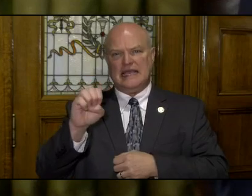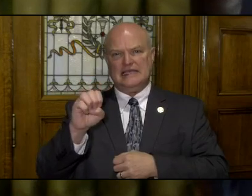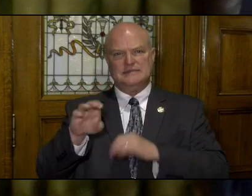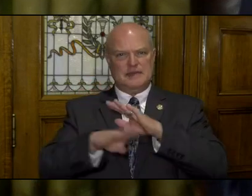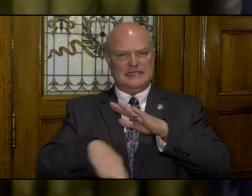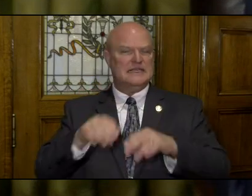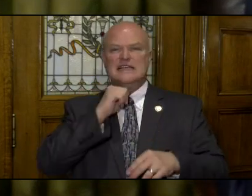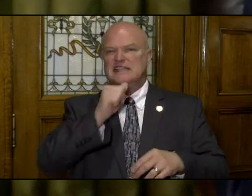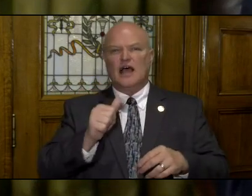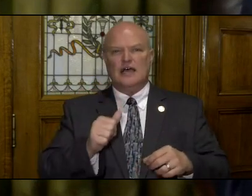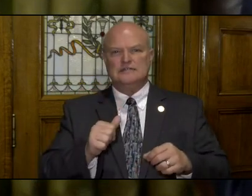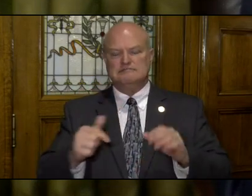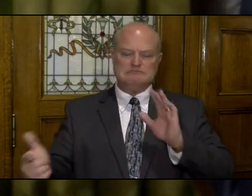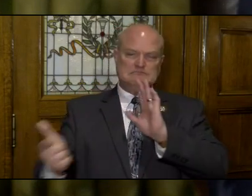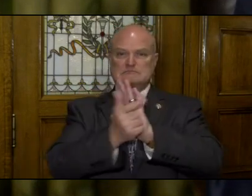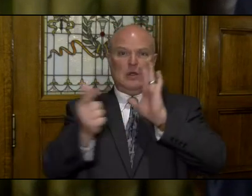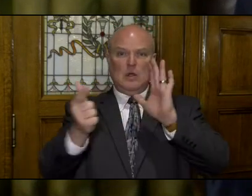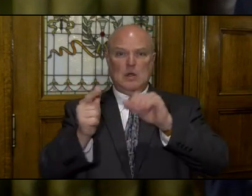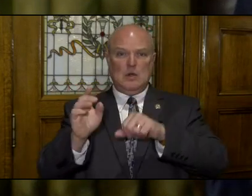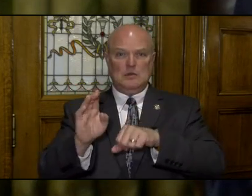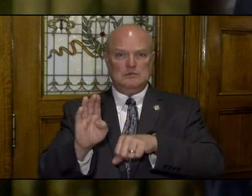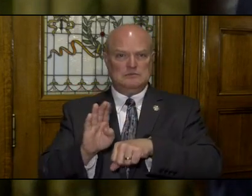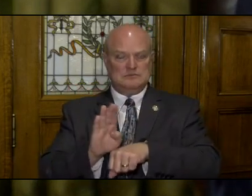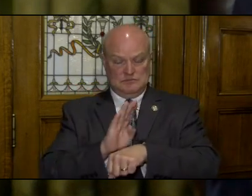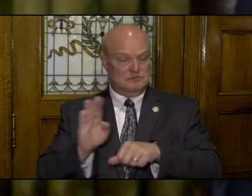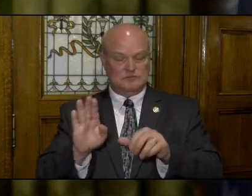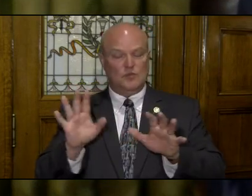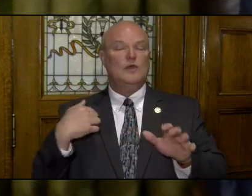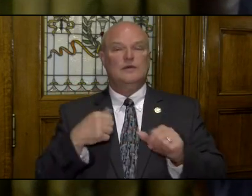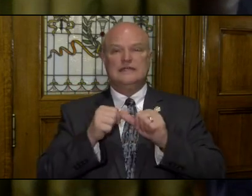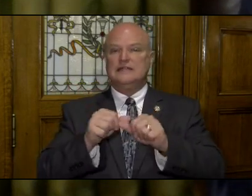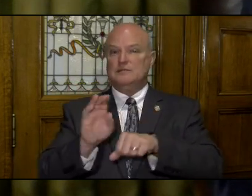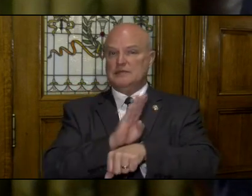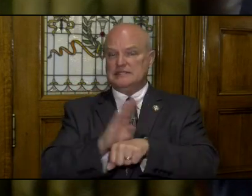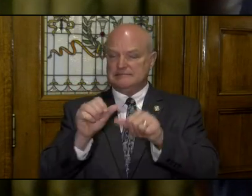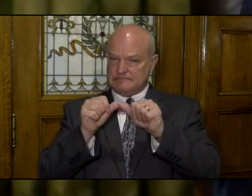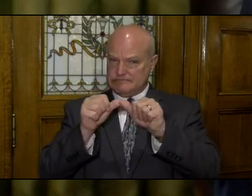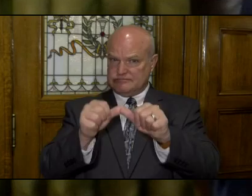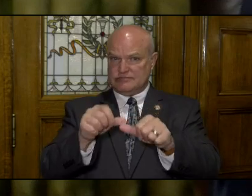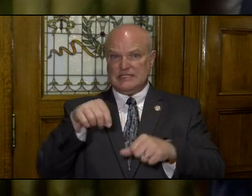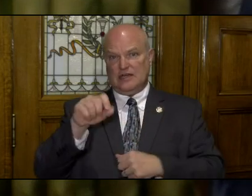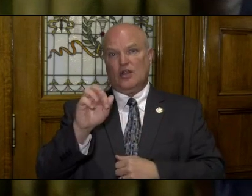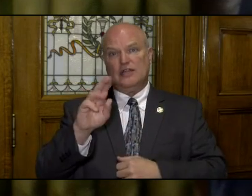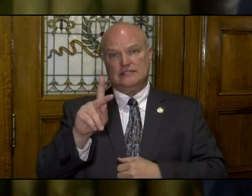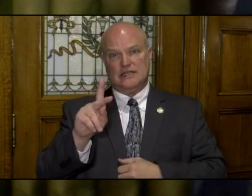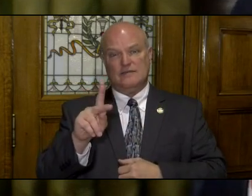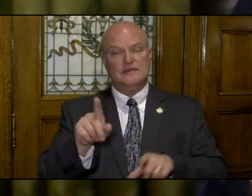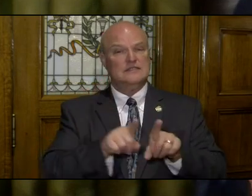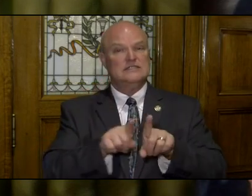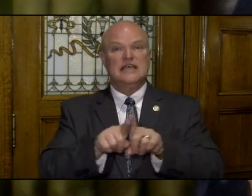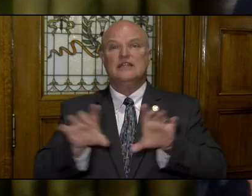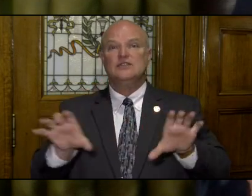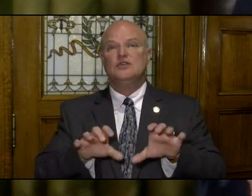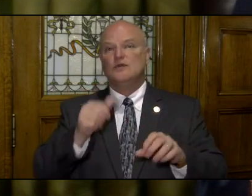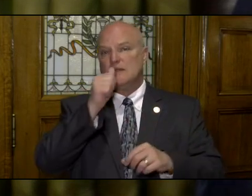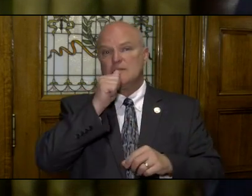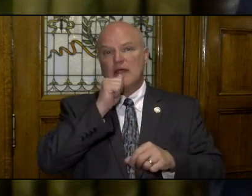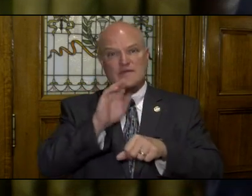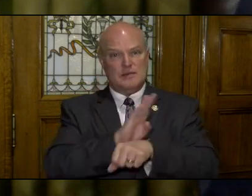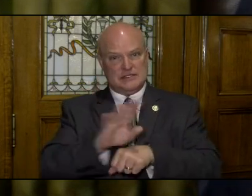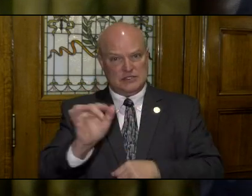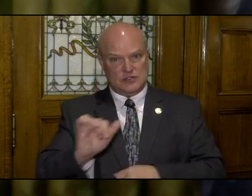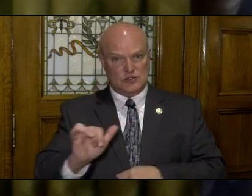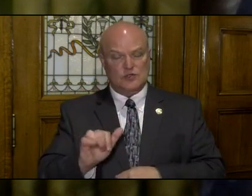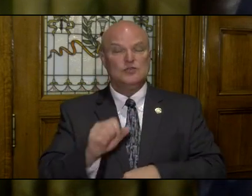travel ban because we want to continue business. We want people to continue doing business with Arkansas, just as they do in the private sector.